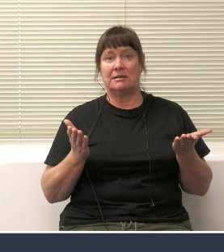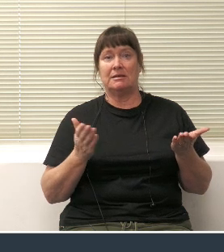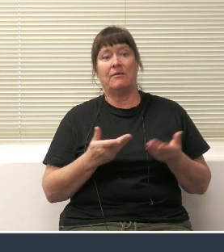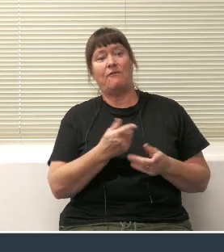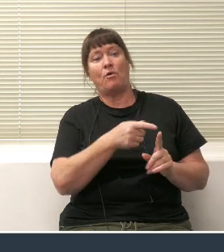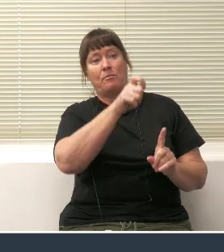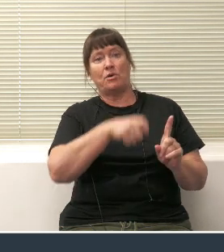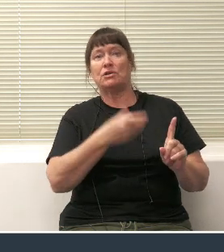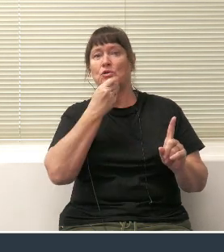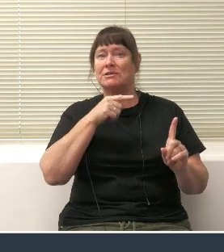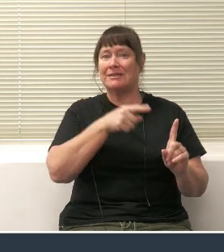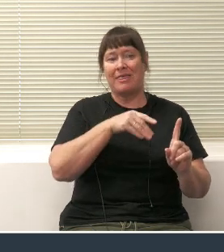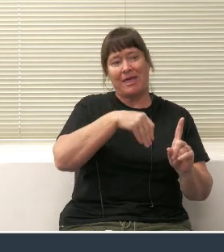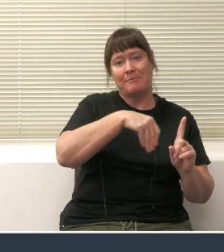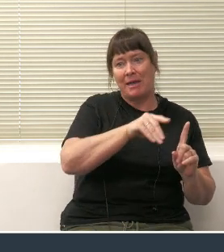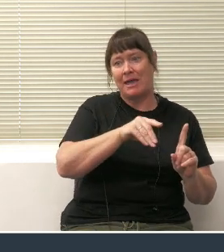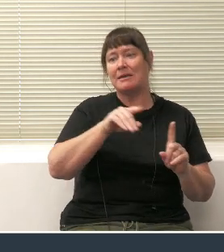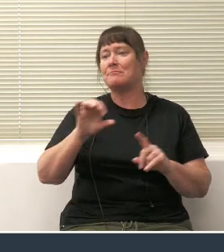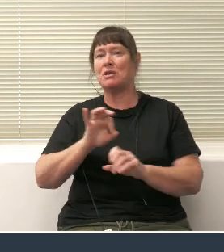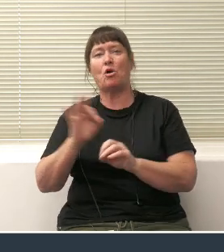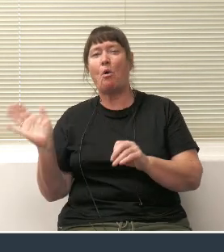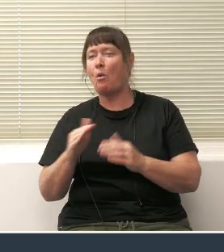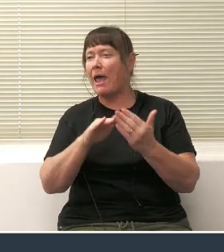across households that might not use a particular service.